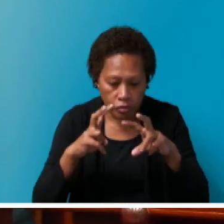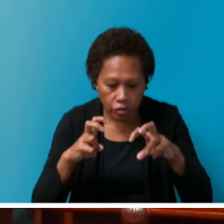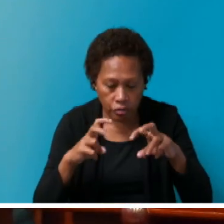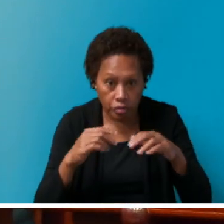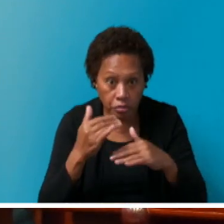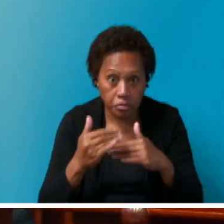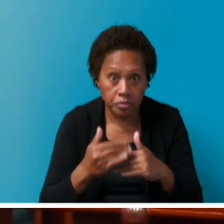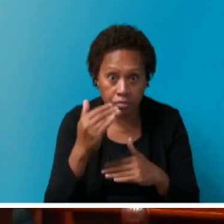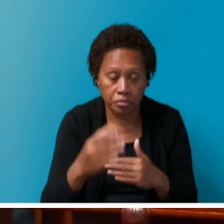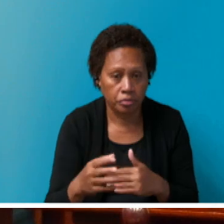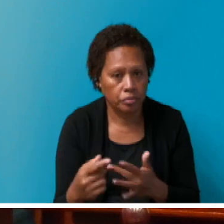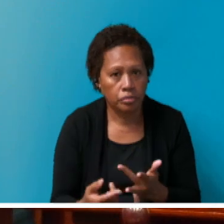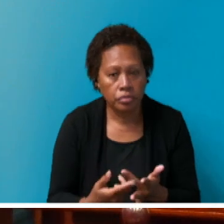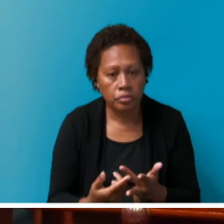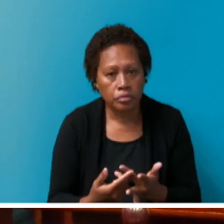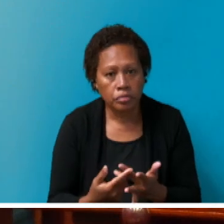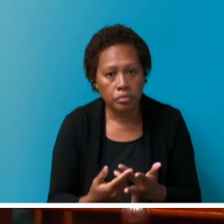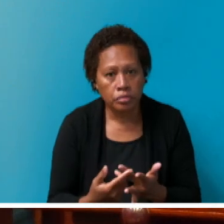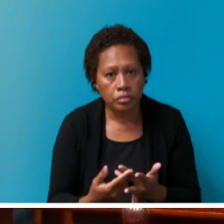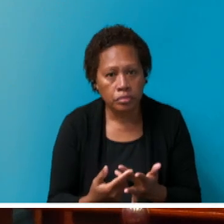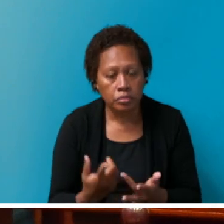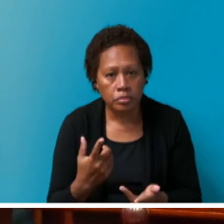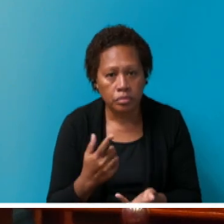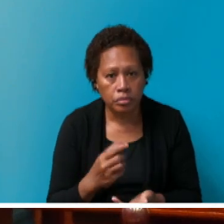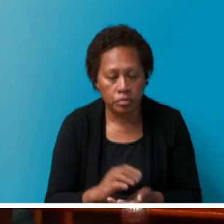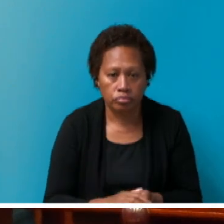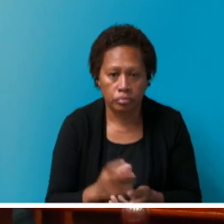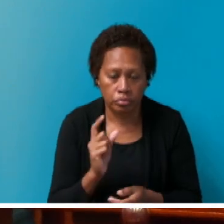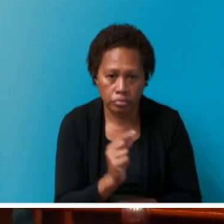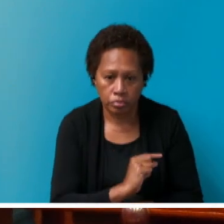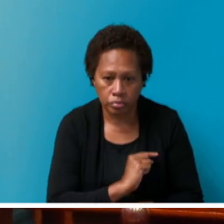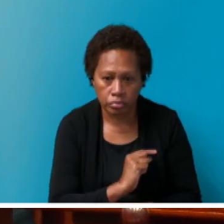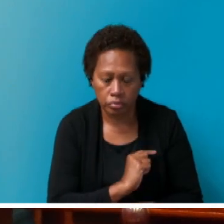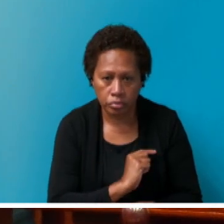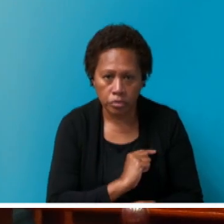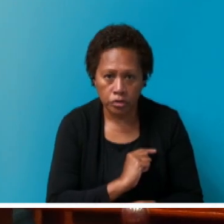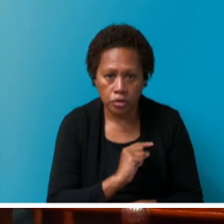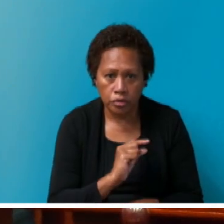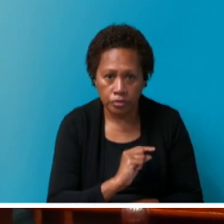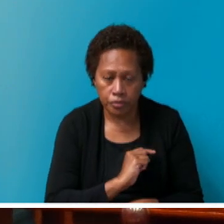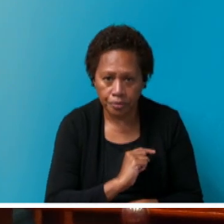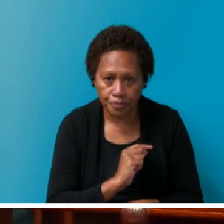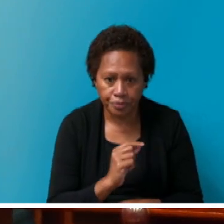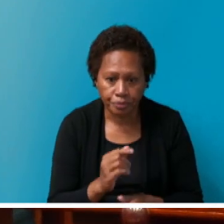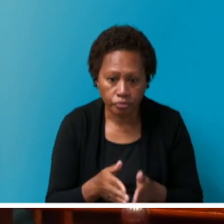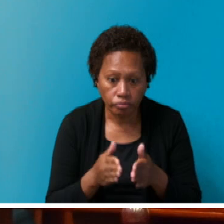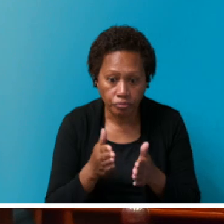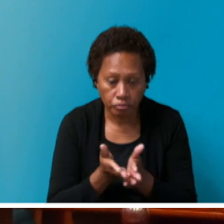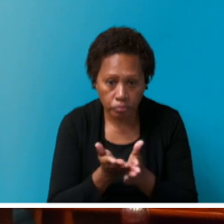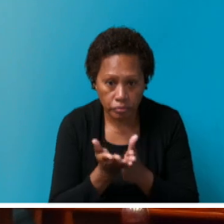as hull thickness survey. Only qualified and certified masters and crew are permitted to serve on board in compliance